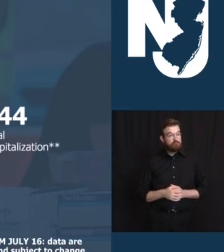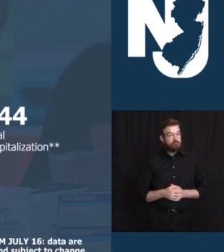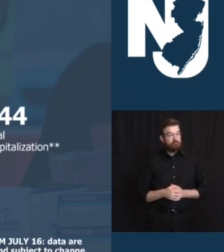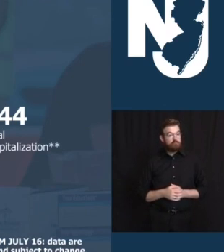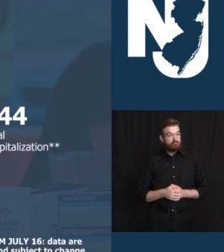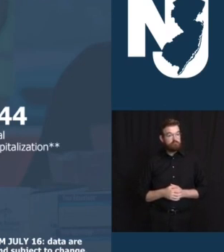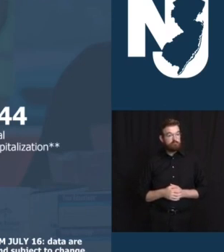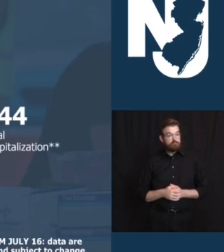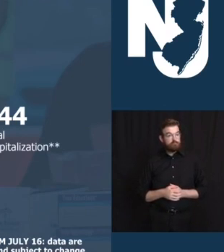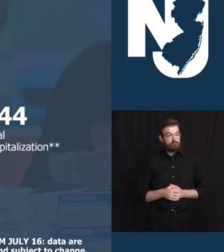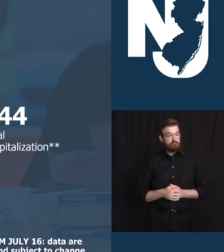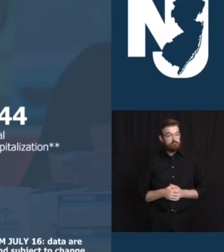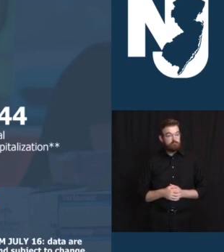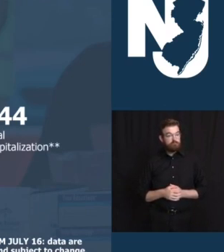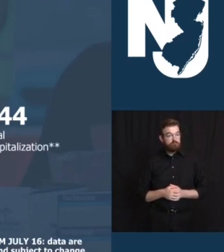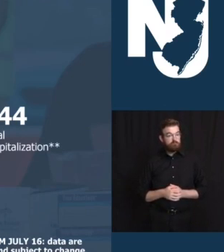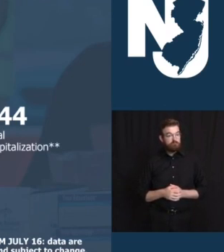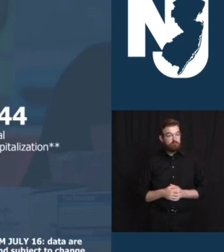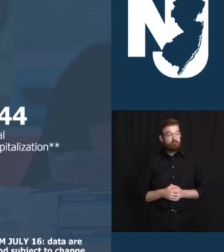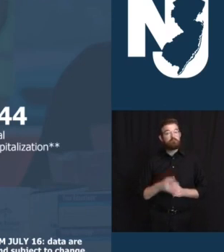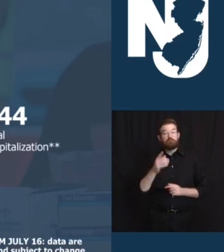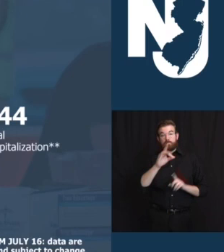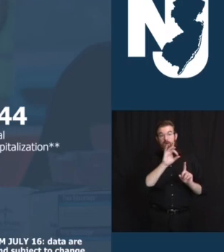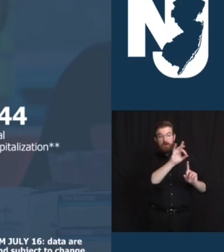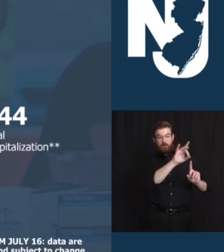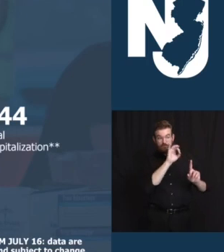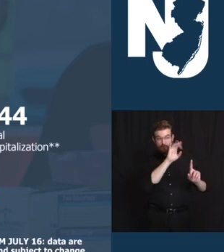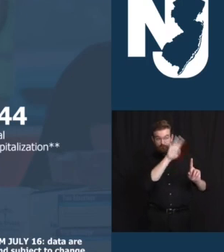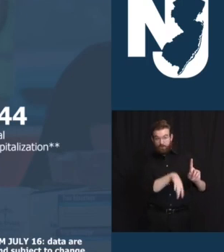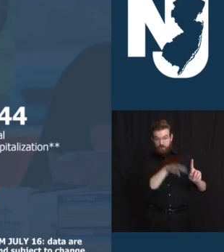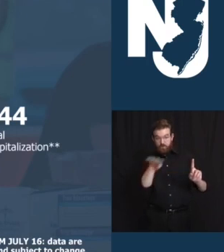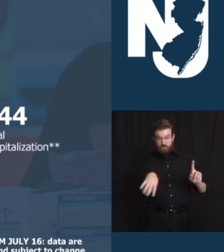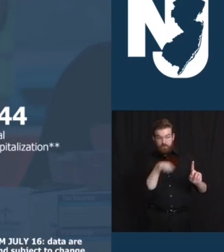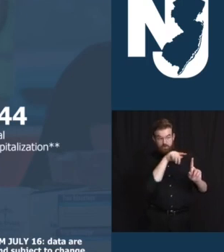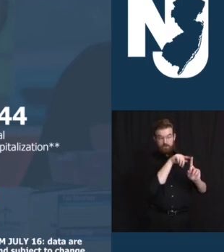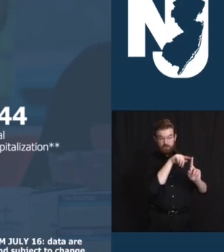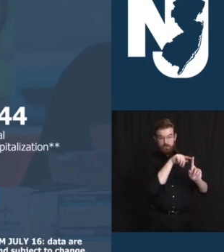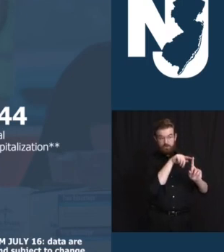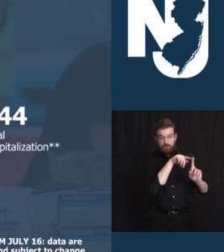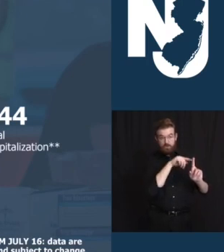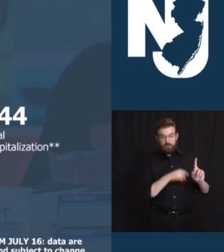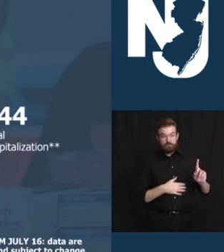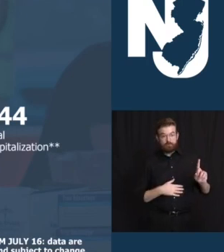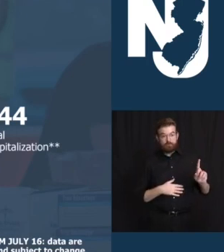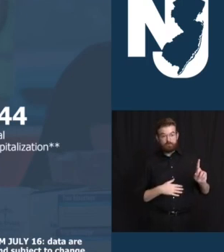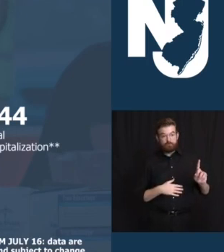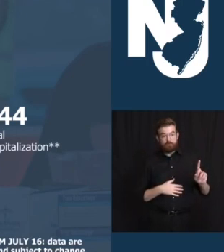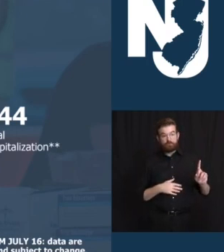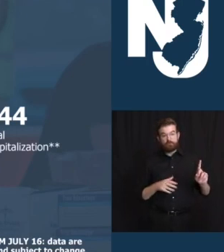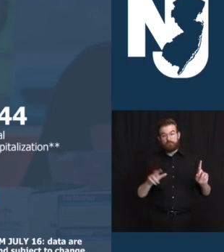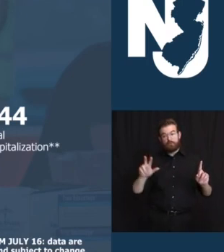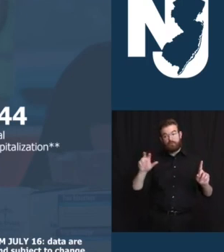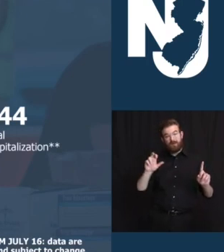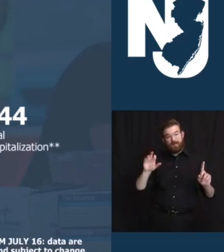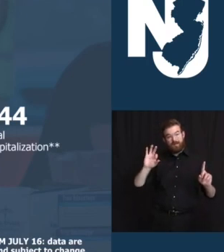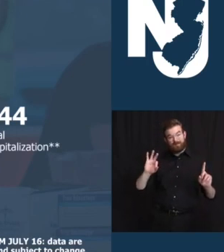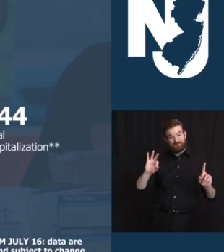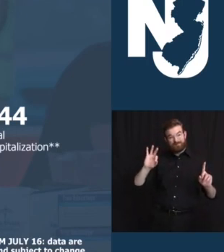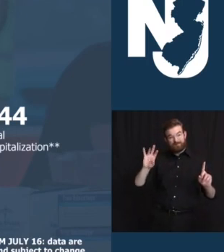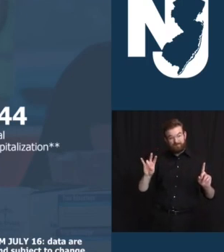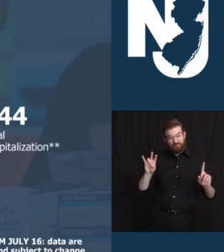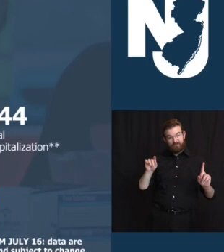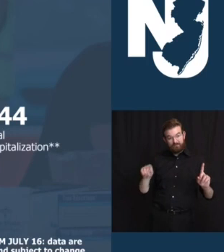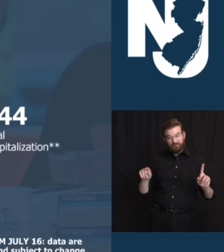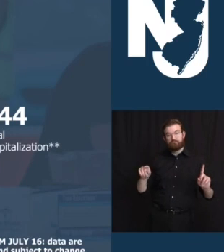that of those 844, and you've been a leader on this, 397 are known COVID positive,